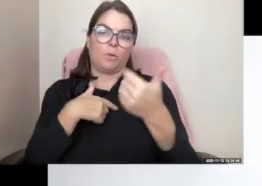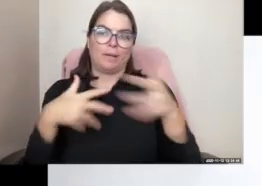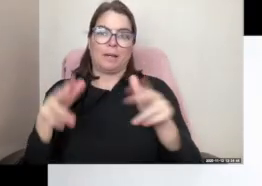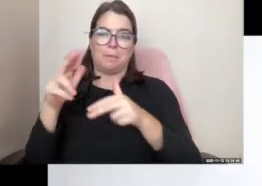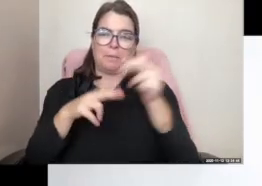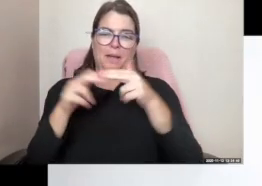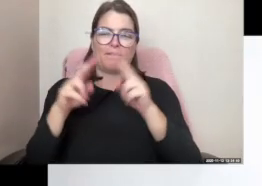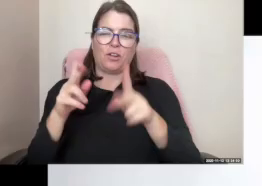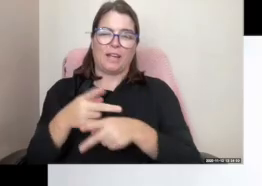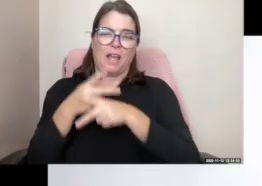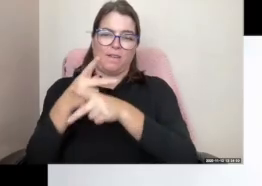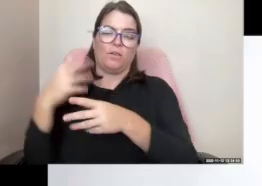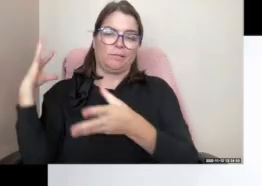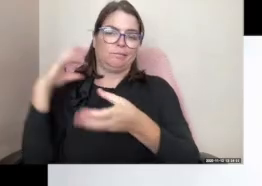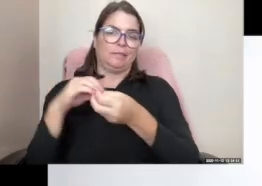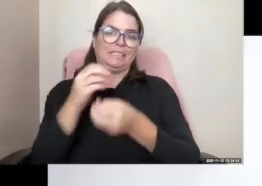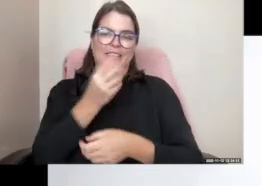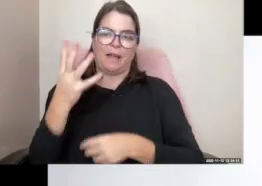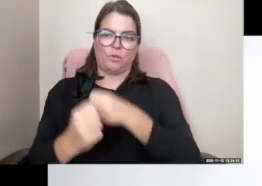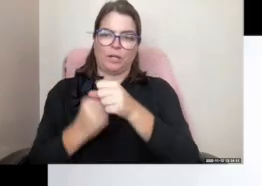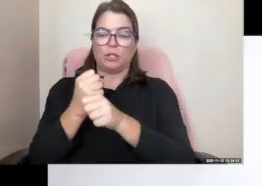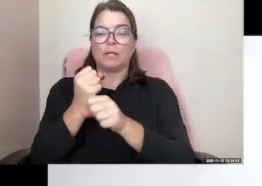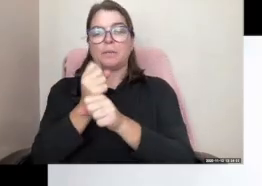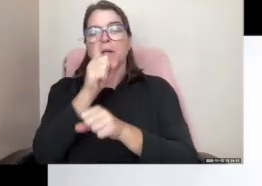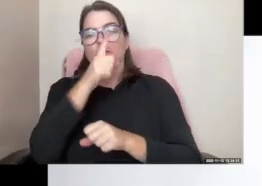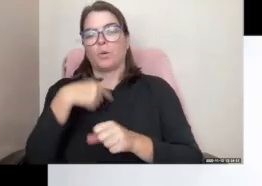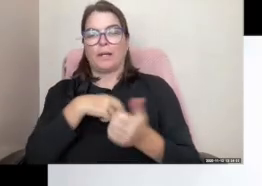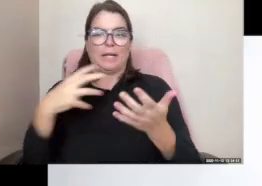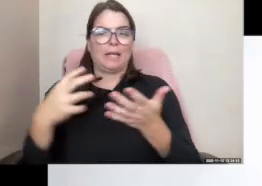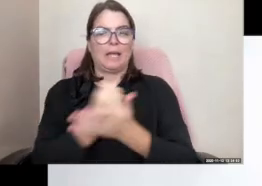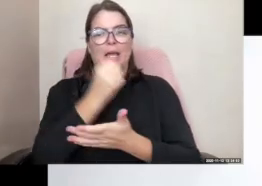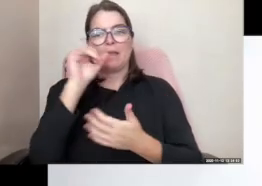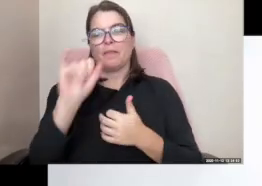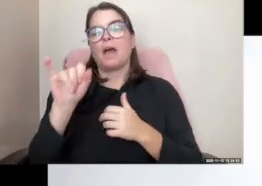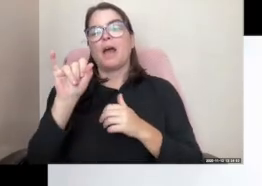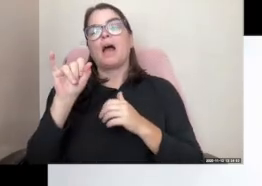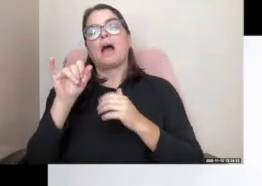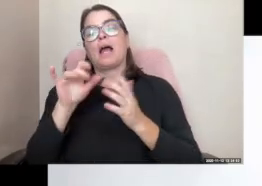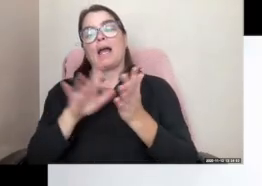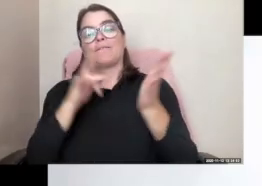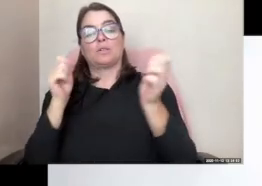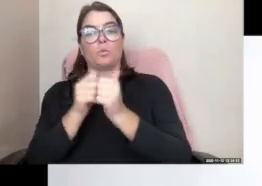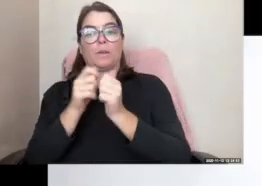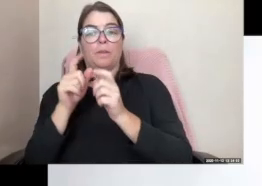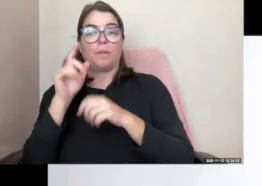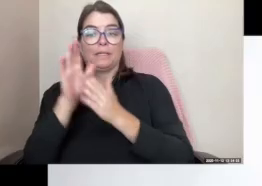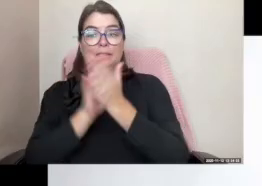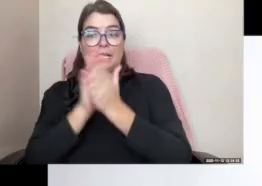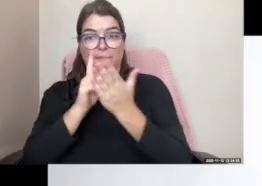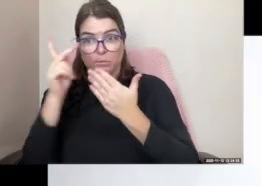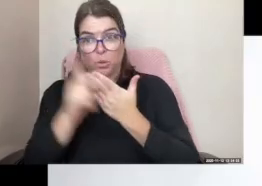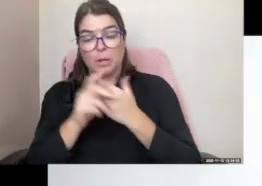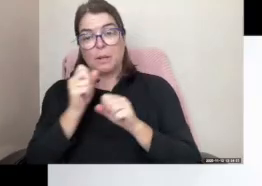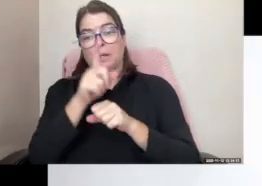that. How do we use incentives to continue the market momentum that we have so carefully built over these past several